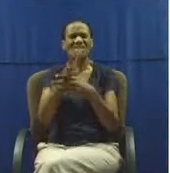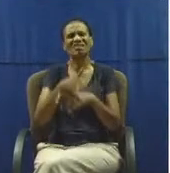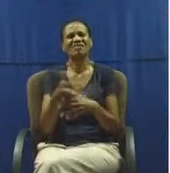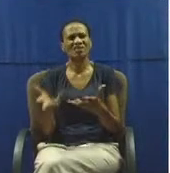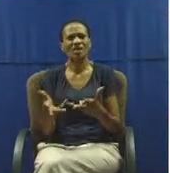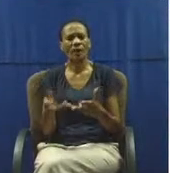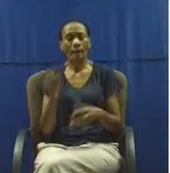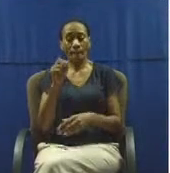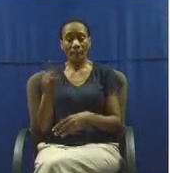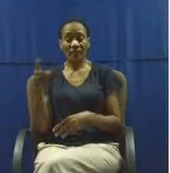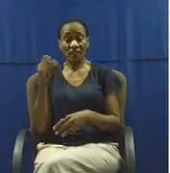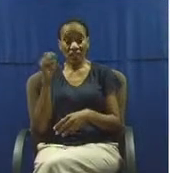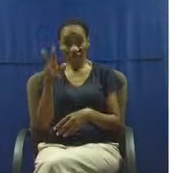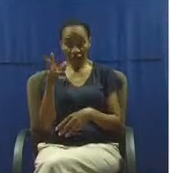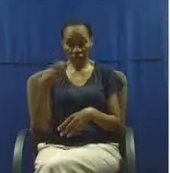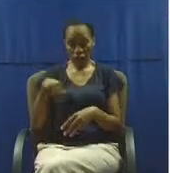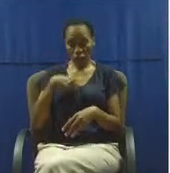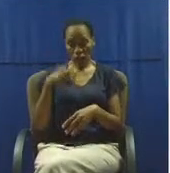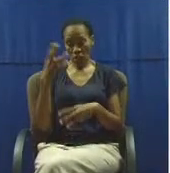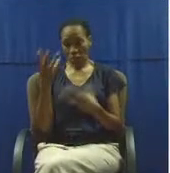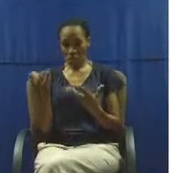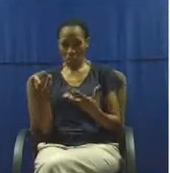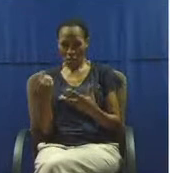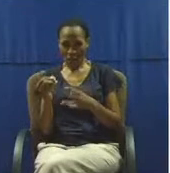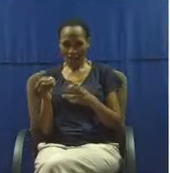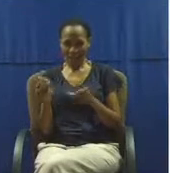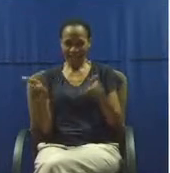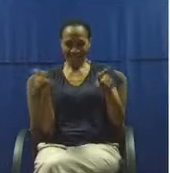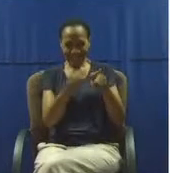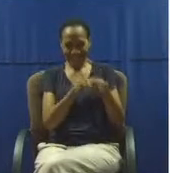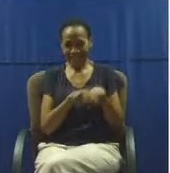have a common